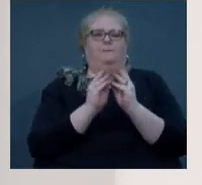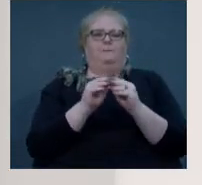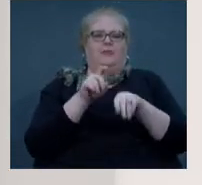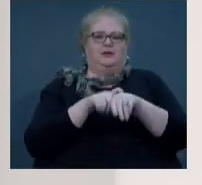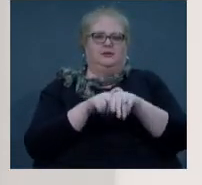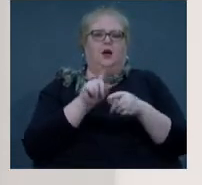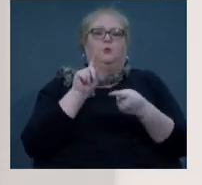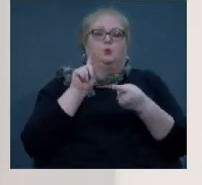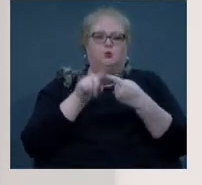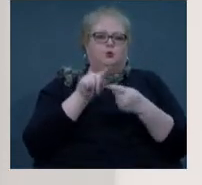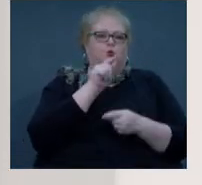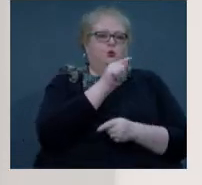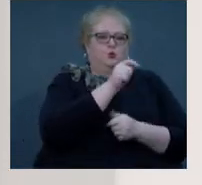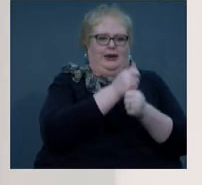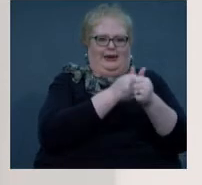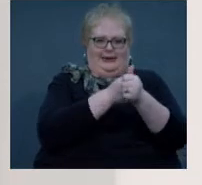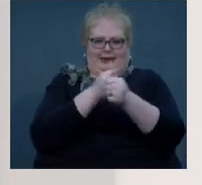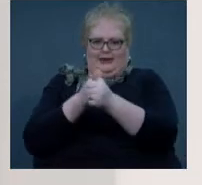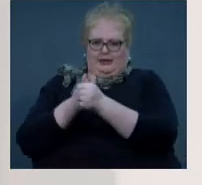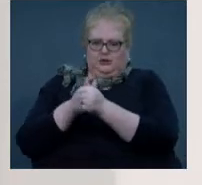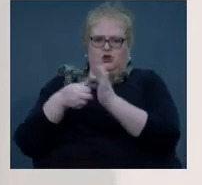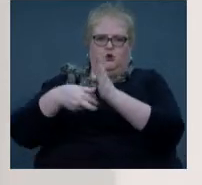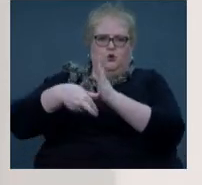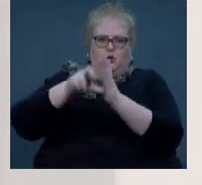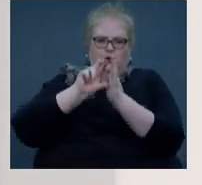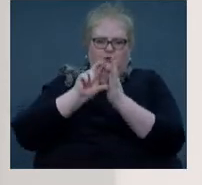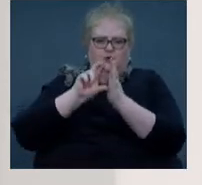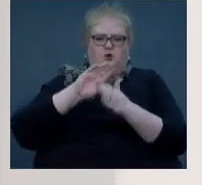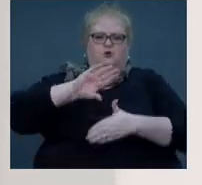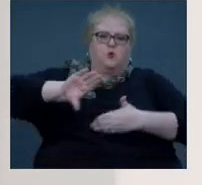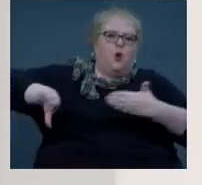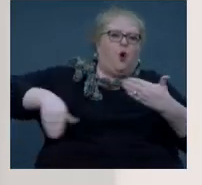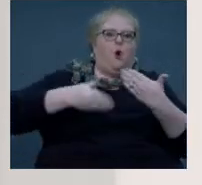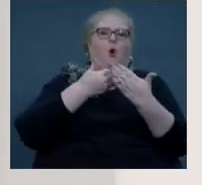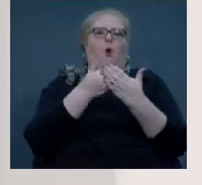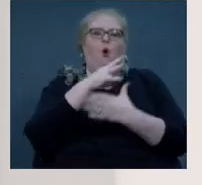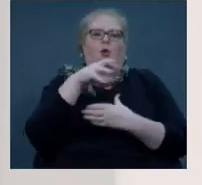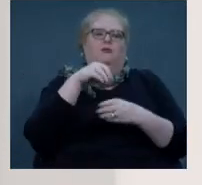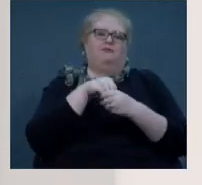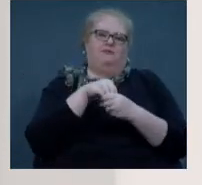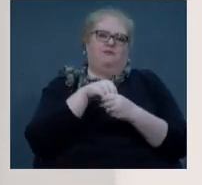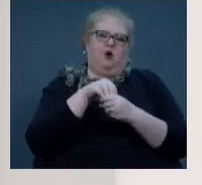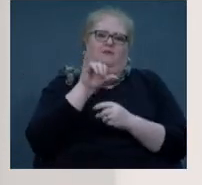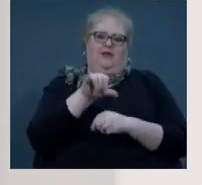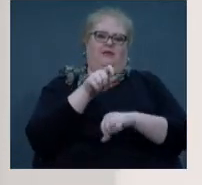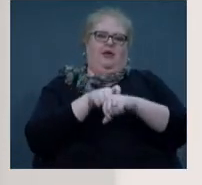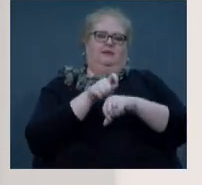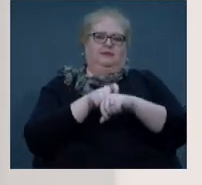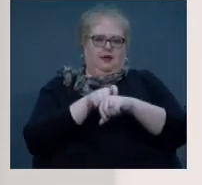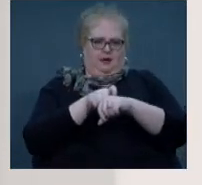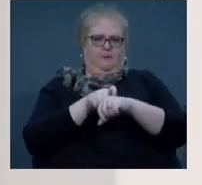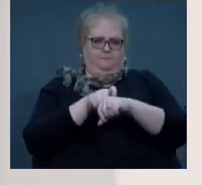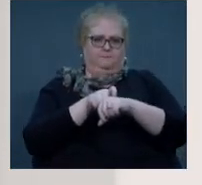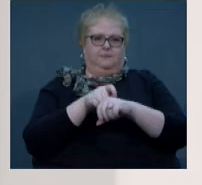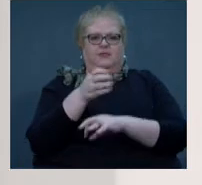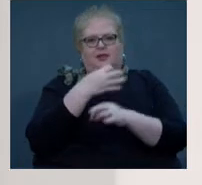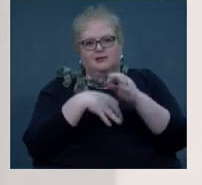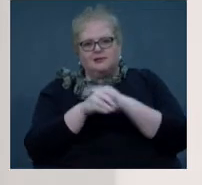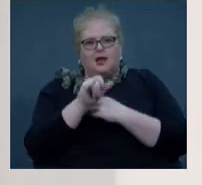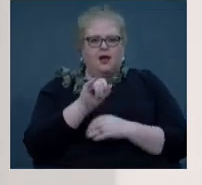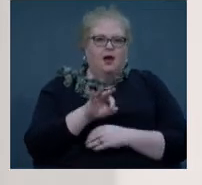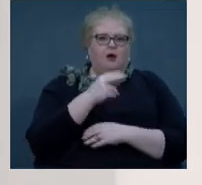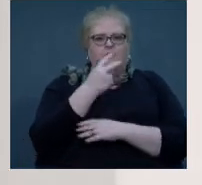the commissioners, for review. So they will all be involved at that time rather than just either the 2